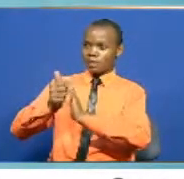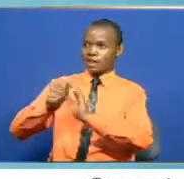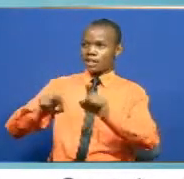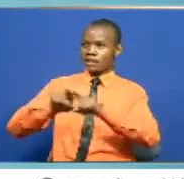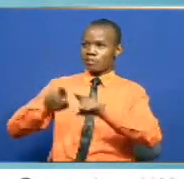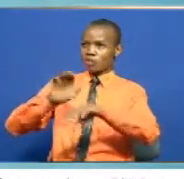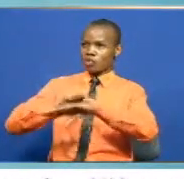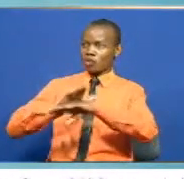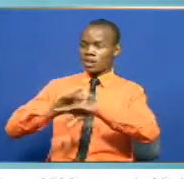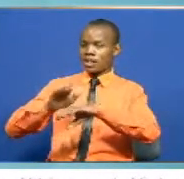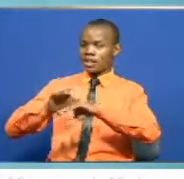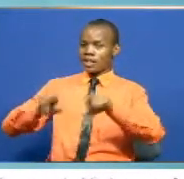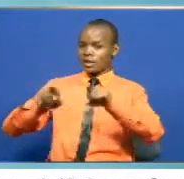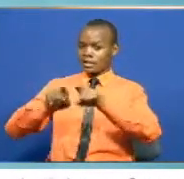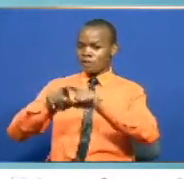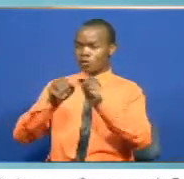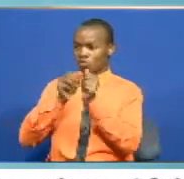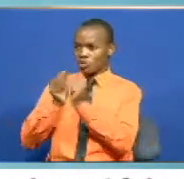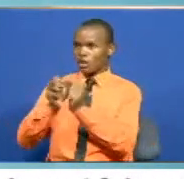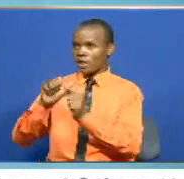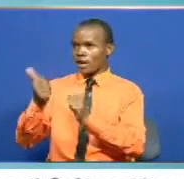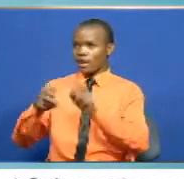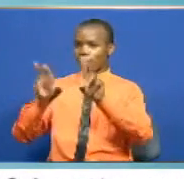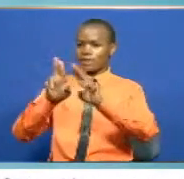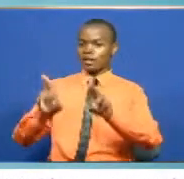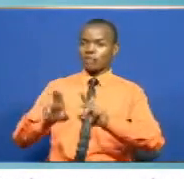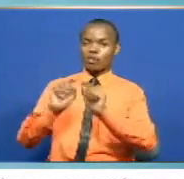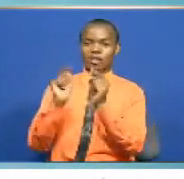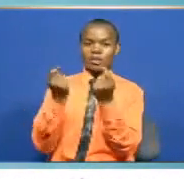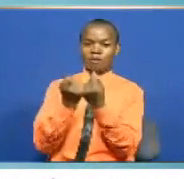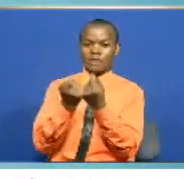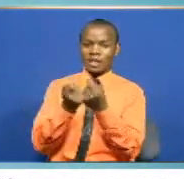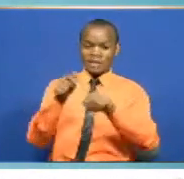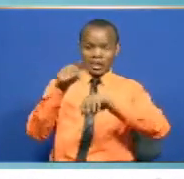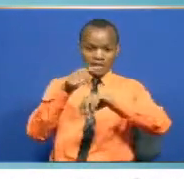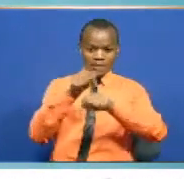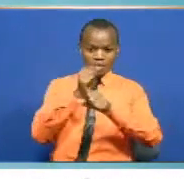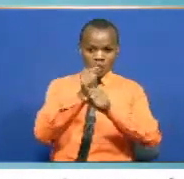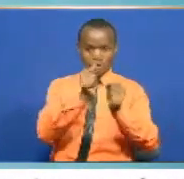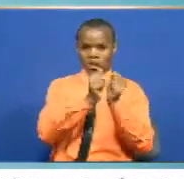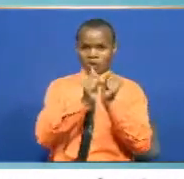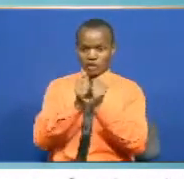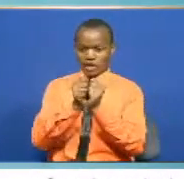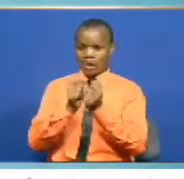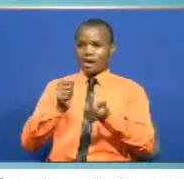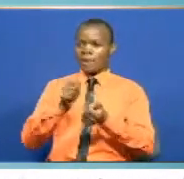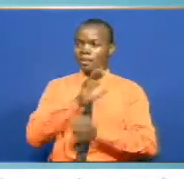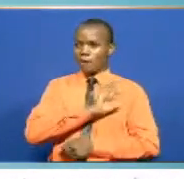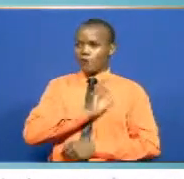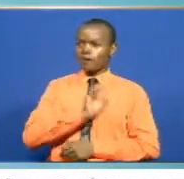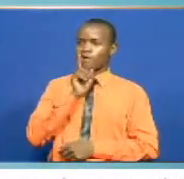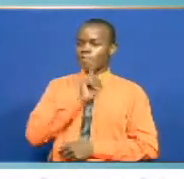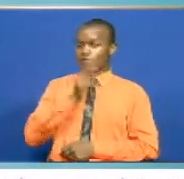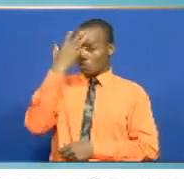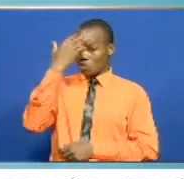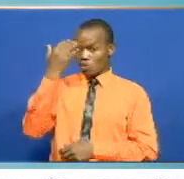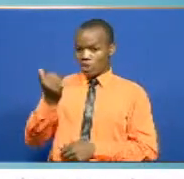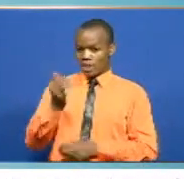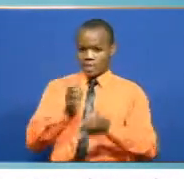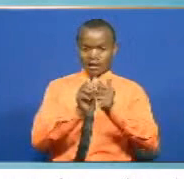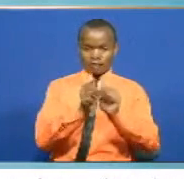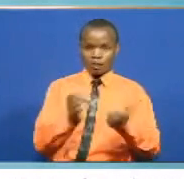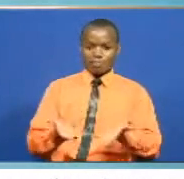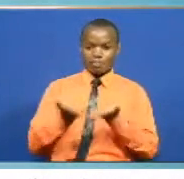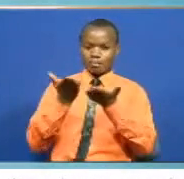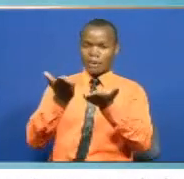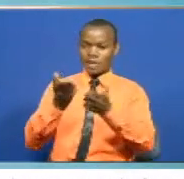as the rest of the players in the team. So for us, working together and being together has really helped improve the game. And so they, as they